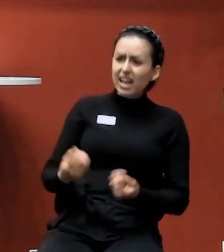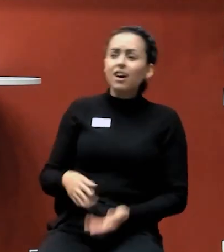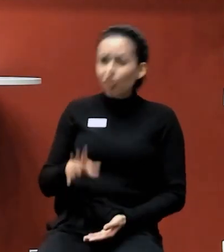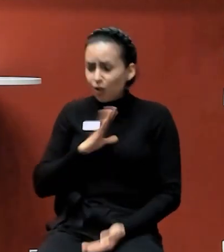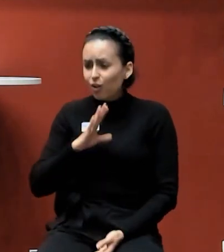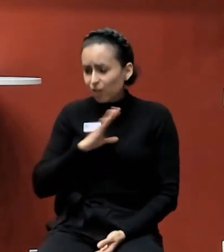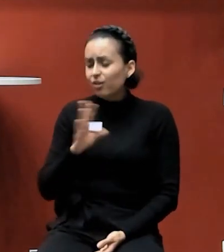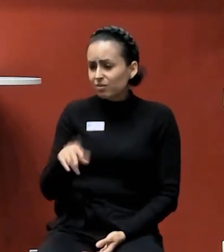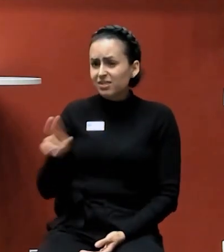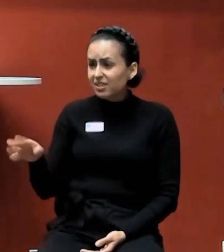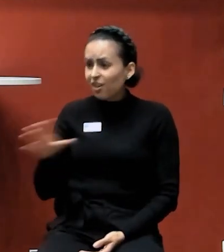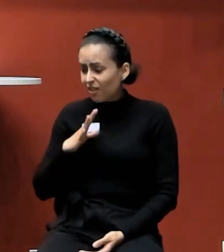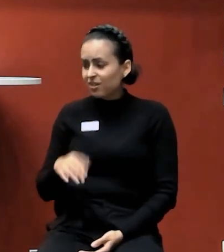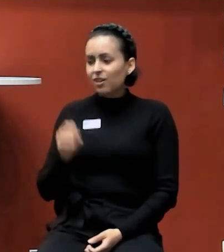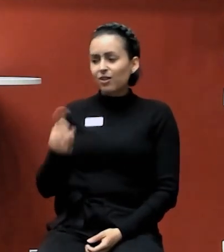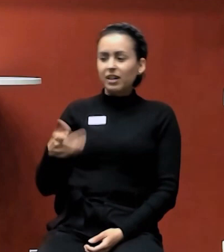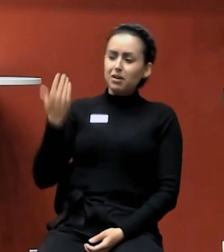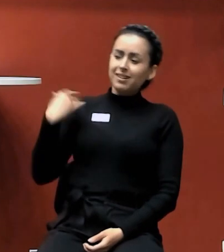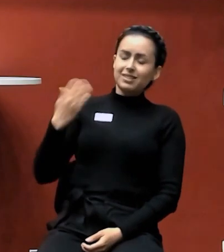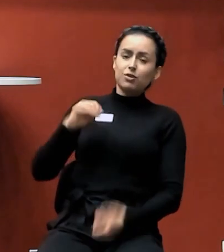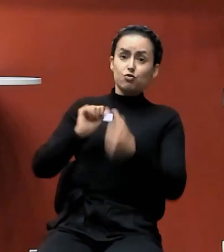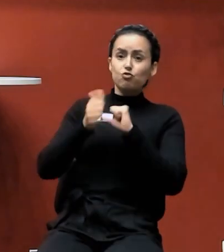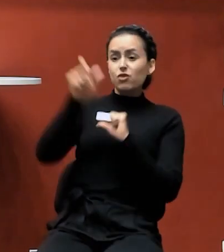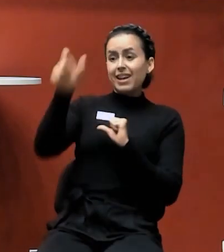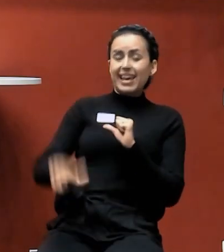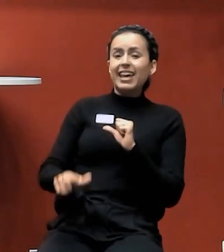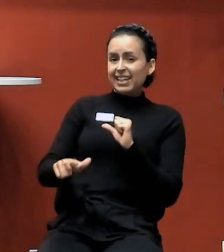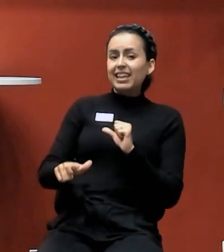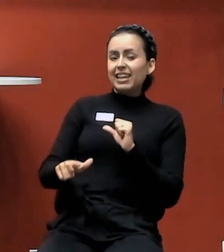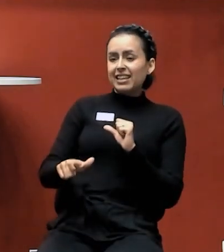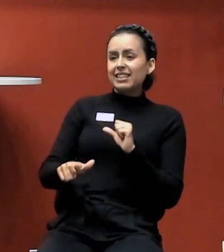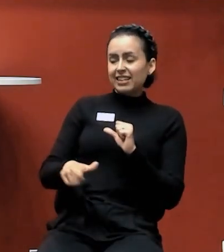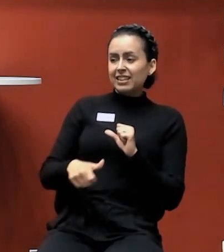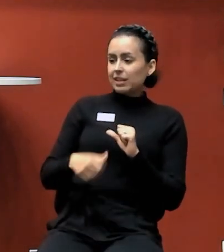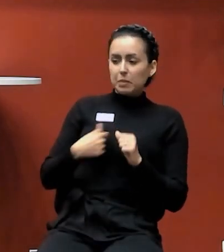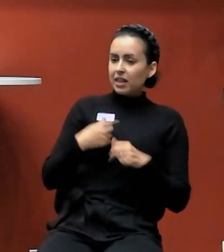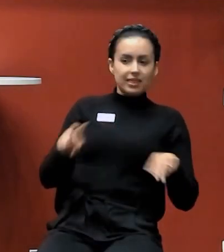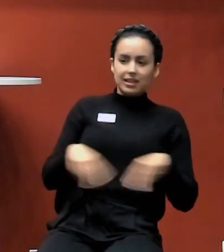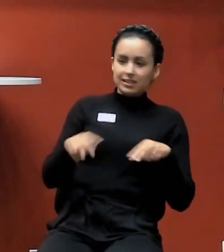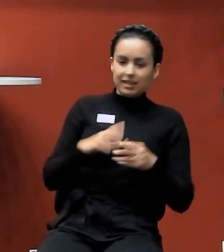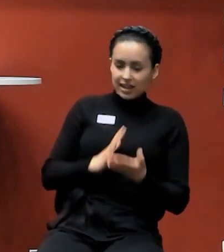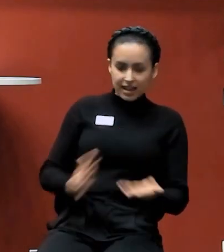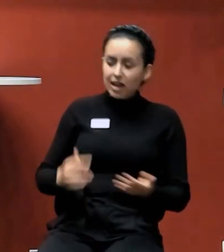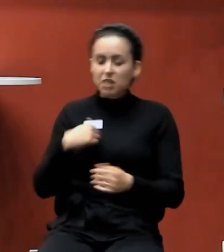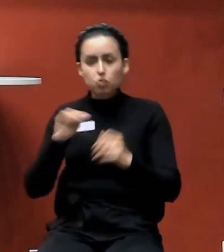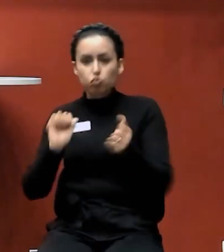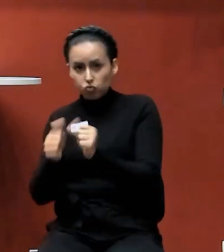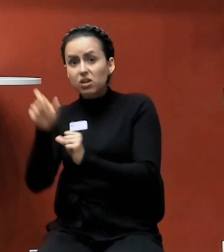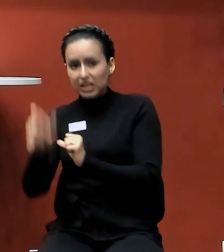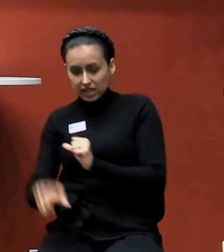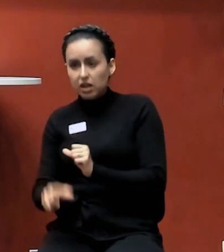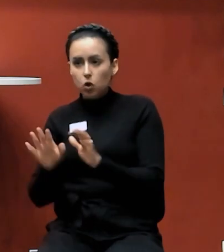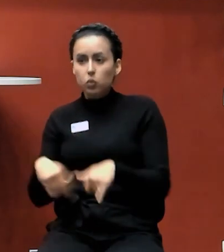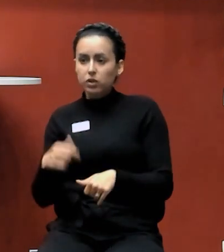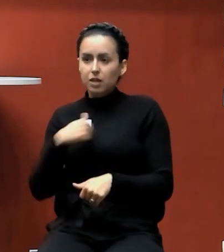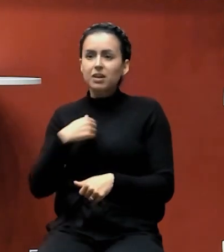It is. I was an athlete before I did not start with dance. I started as an athlete, and with